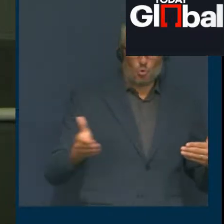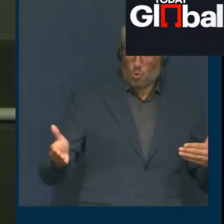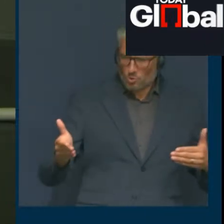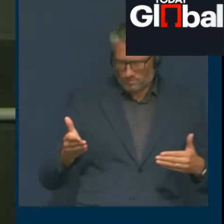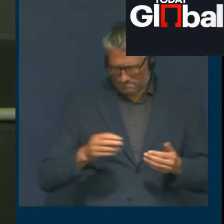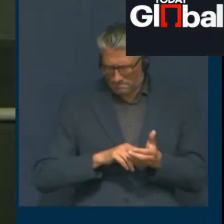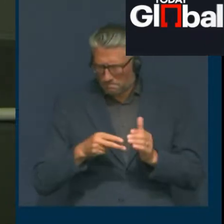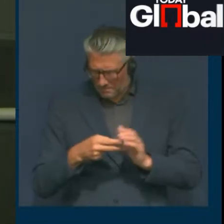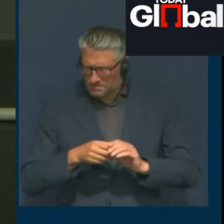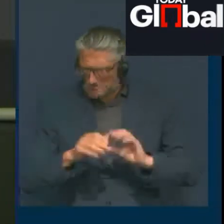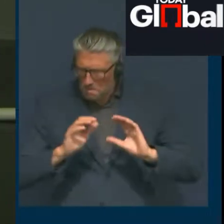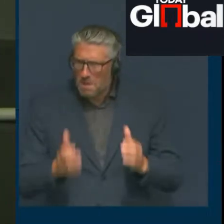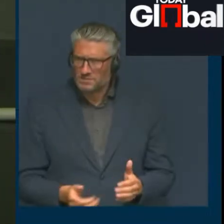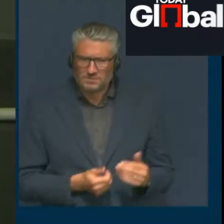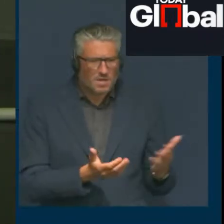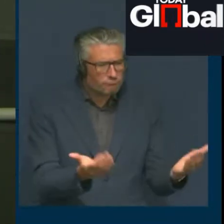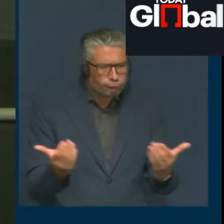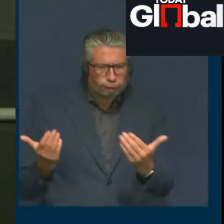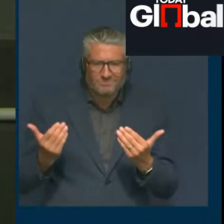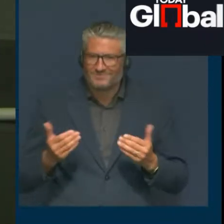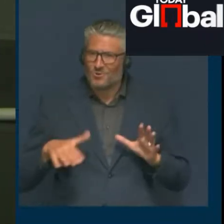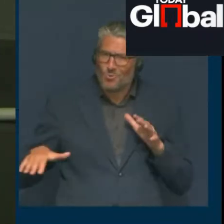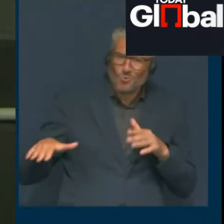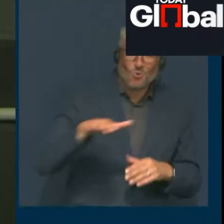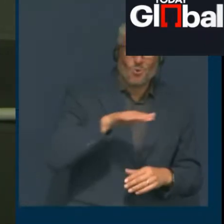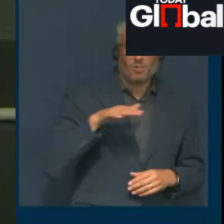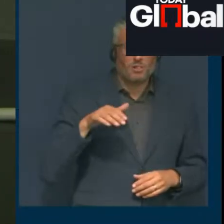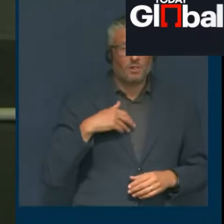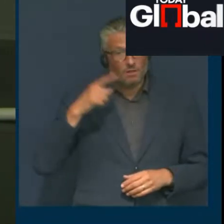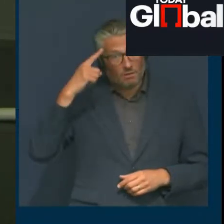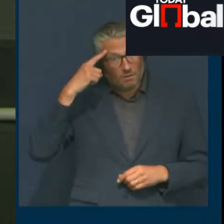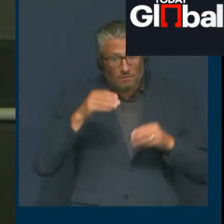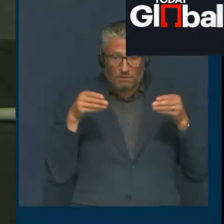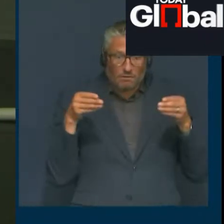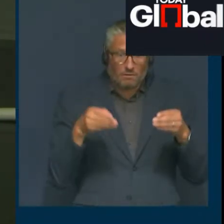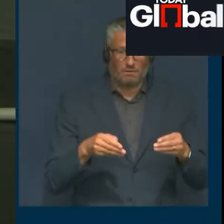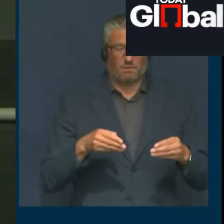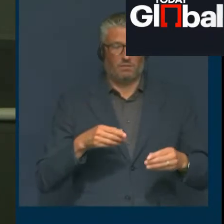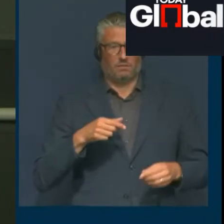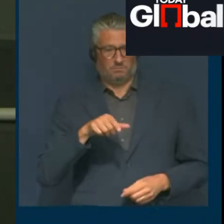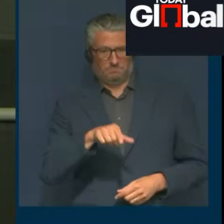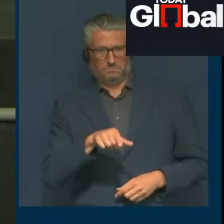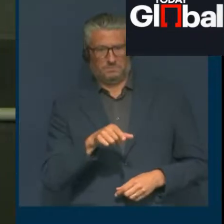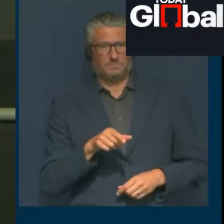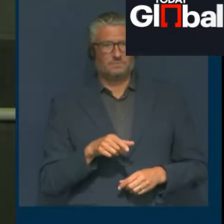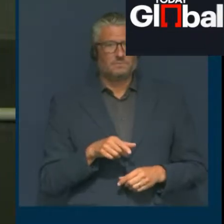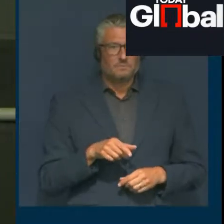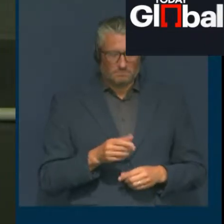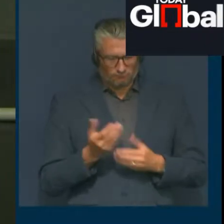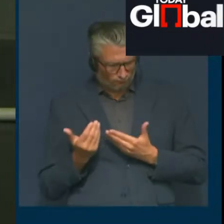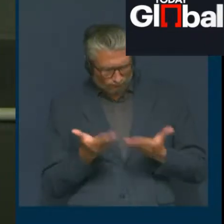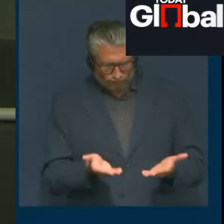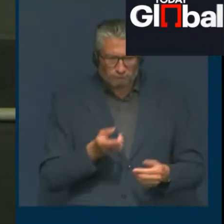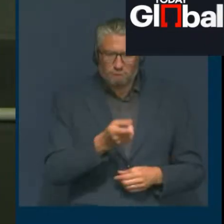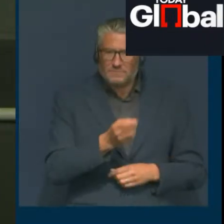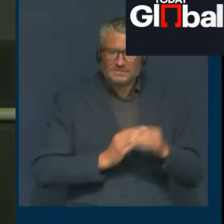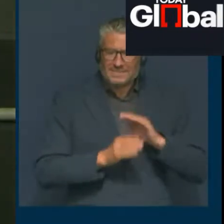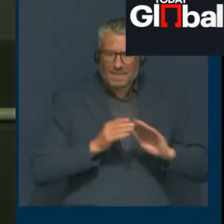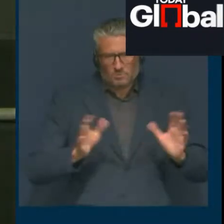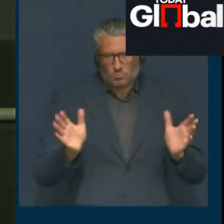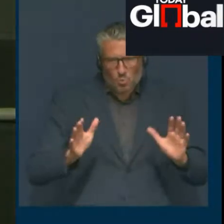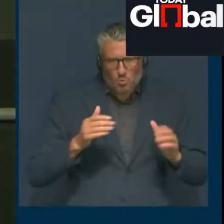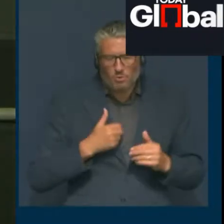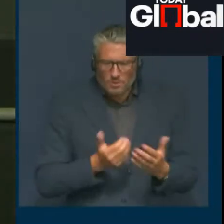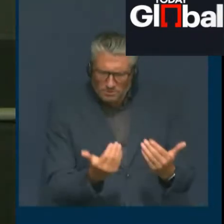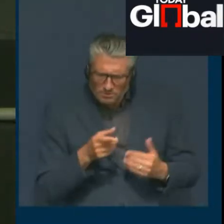merely talking about persons with disabilities, but ensuring that their voice is present, their opinion is heard, their choices is respected, and their role is